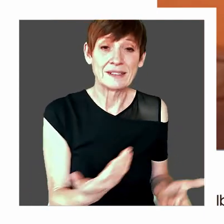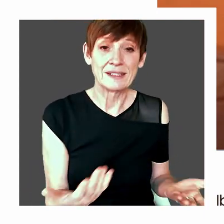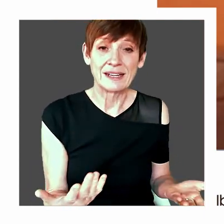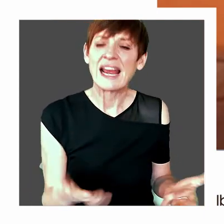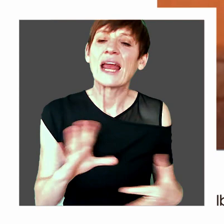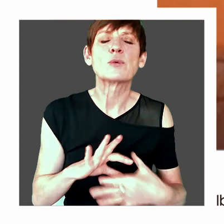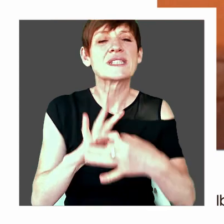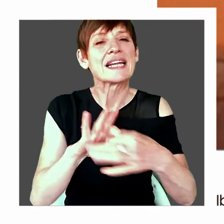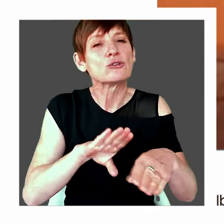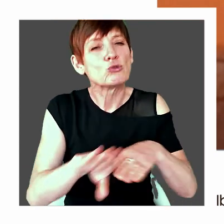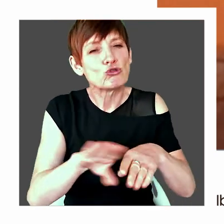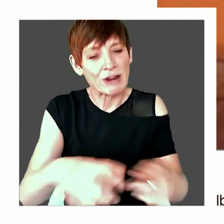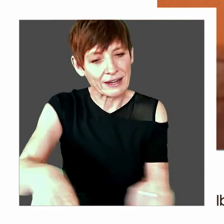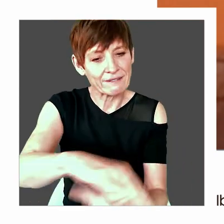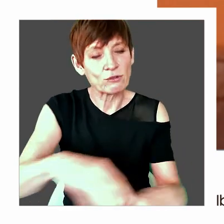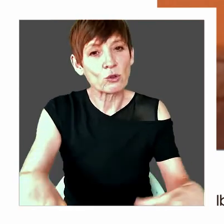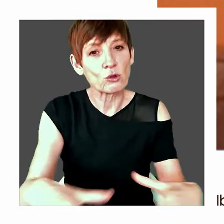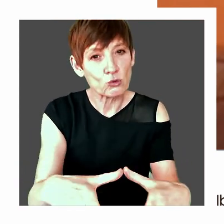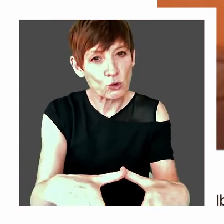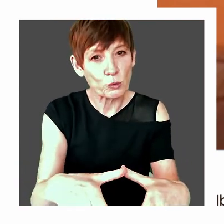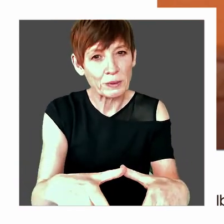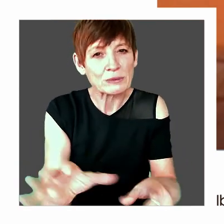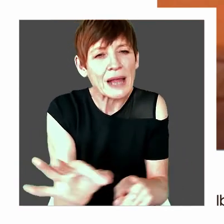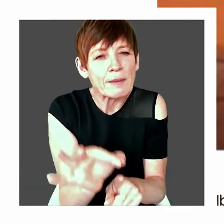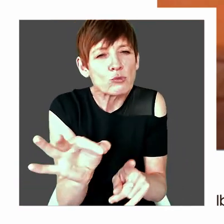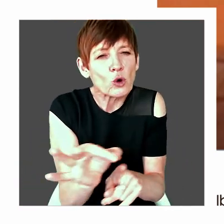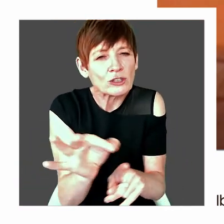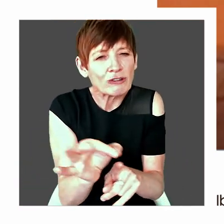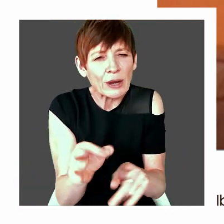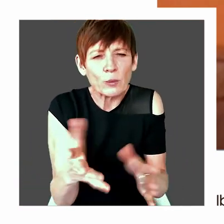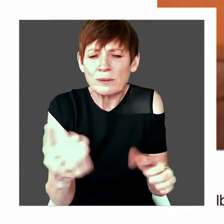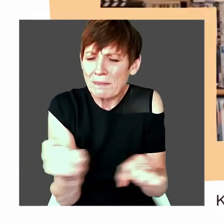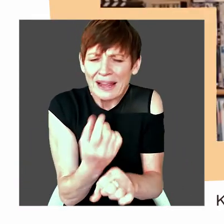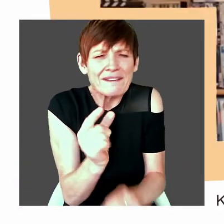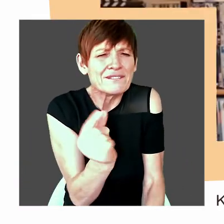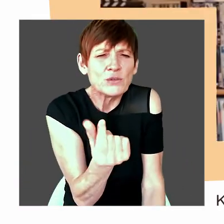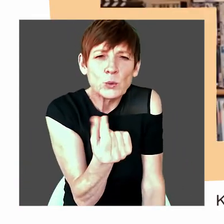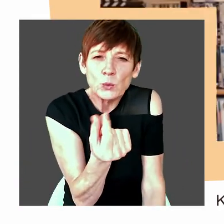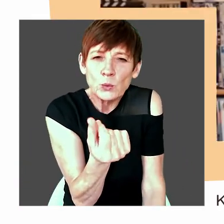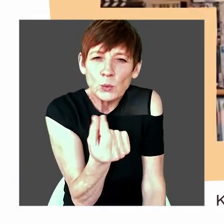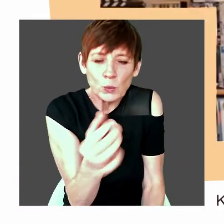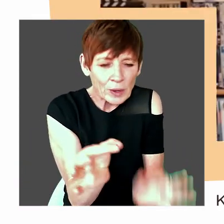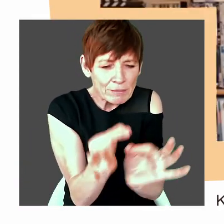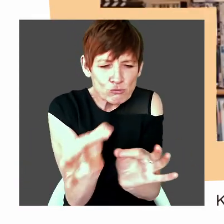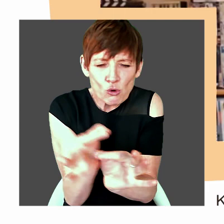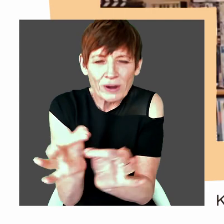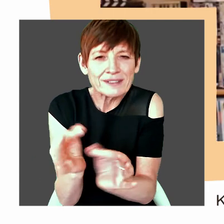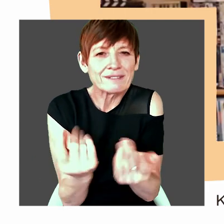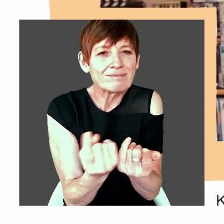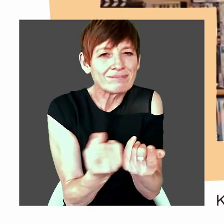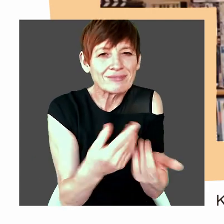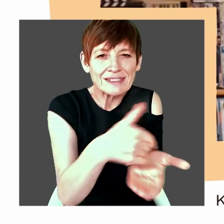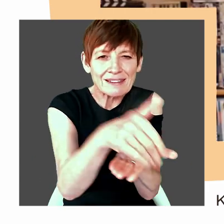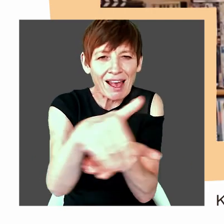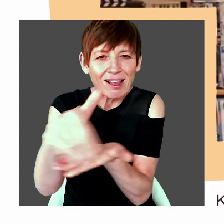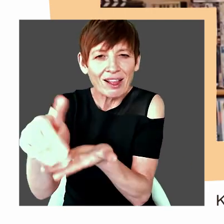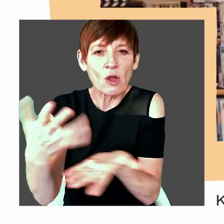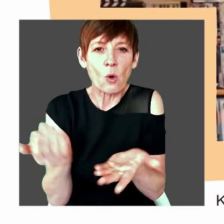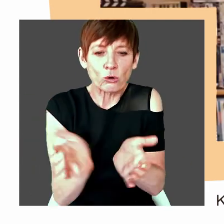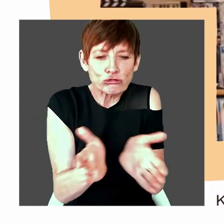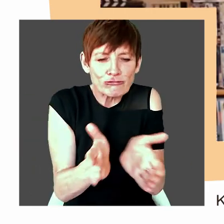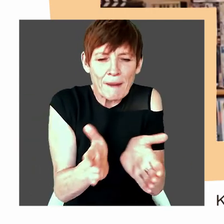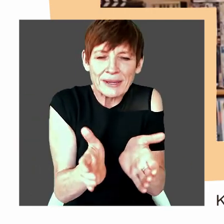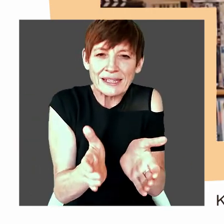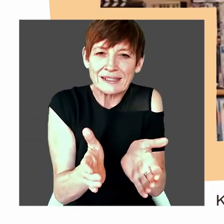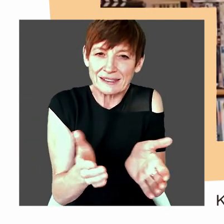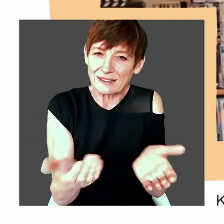group at the time. So if I was training them in embroidery, we'd make a small amount of embroidered goods to sell, or if it was ceramics, a small amount. So